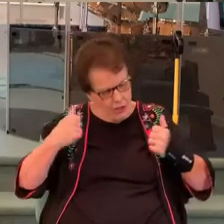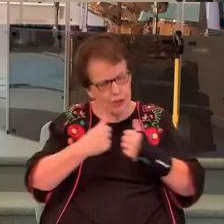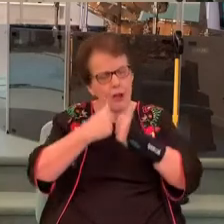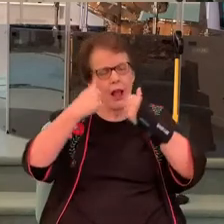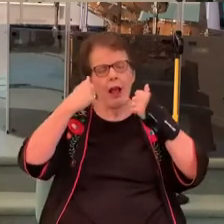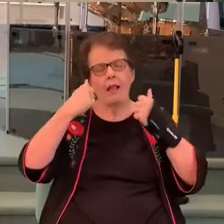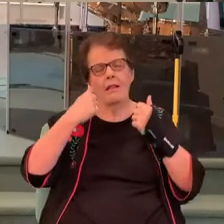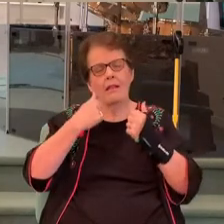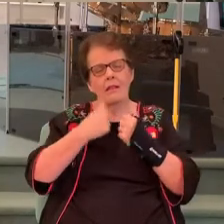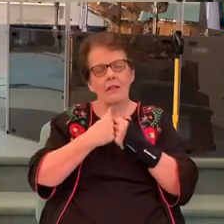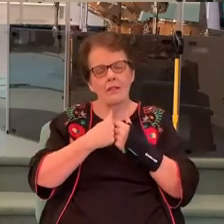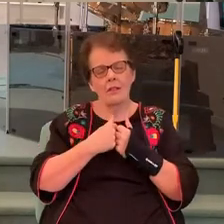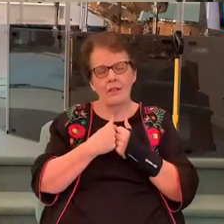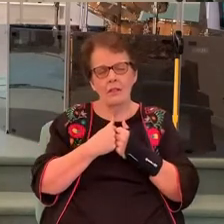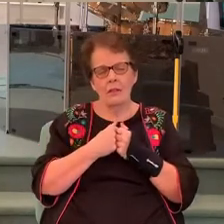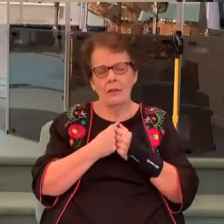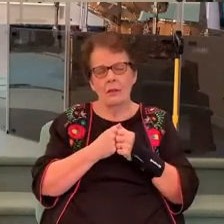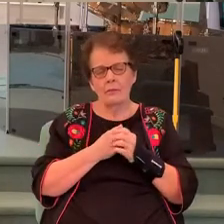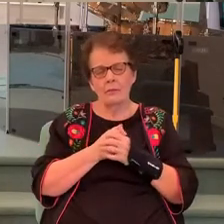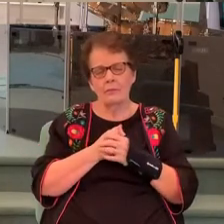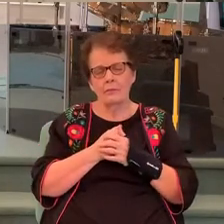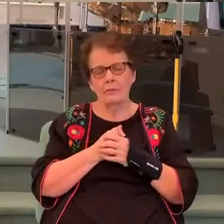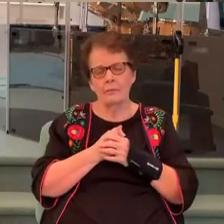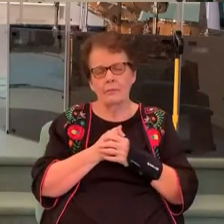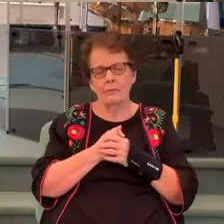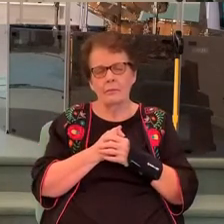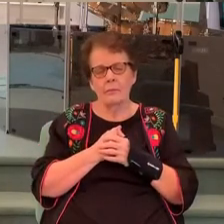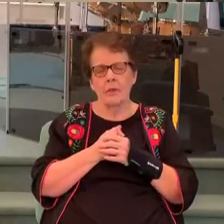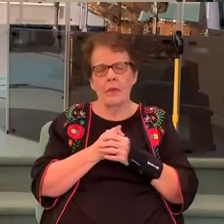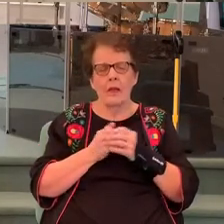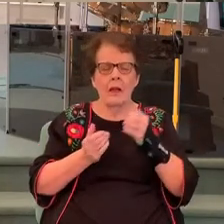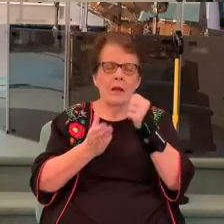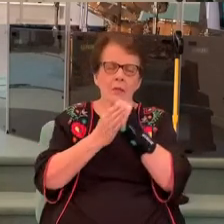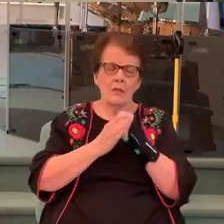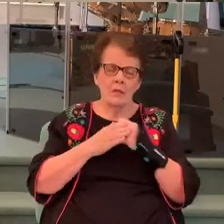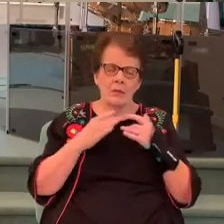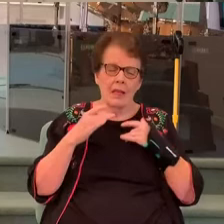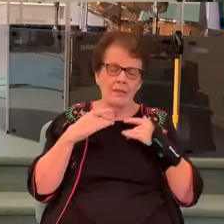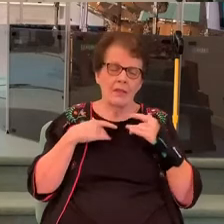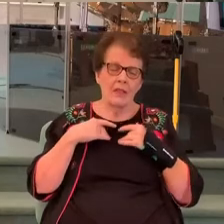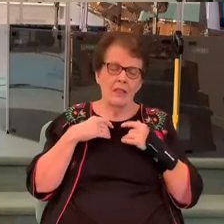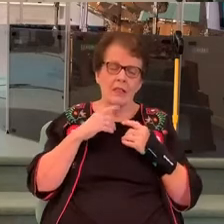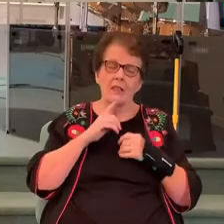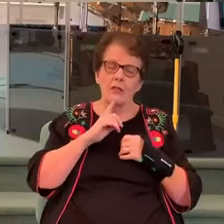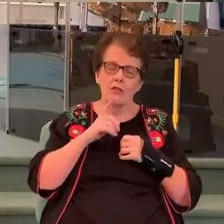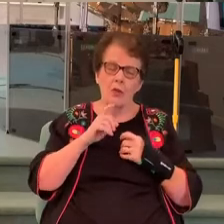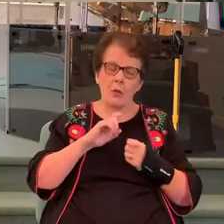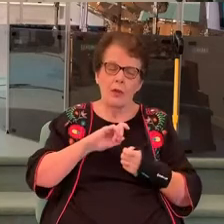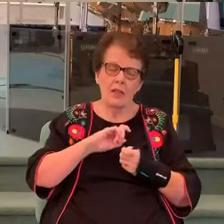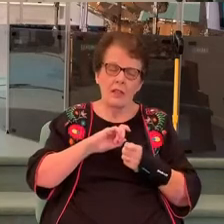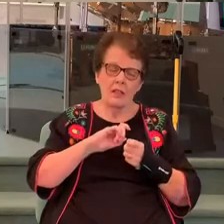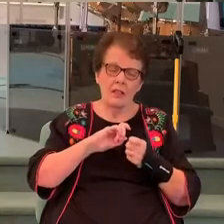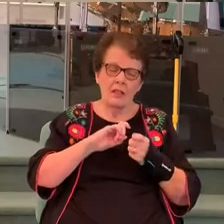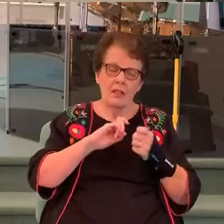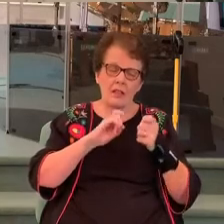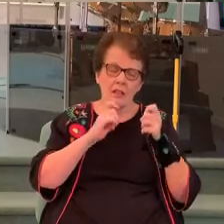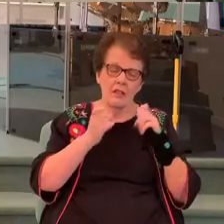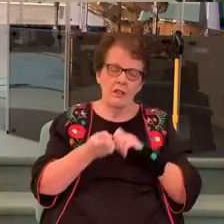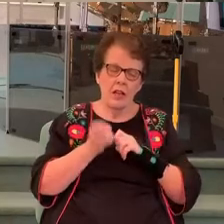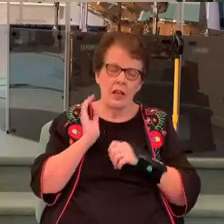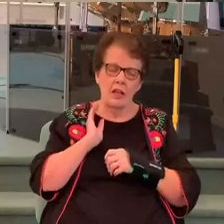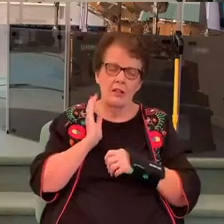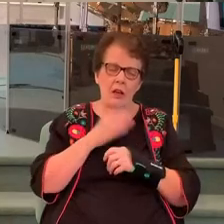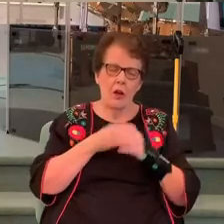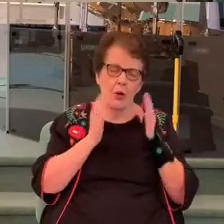exhorted, but also, Father, where we need to be, help us to be convicted so that we can change and course correct to walk in